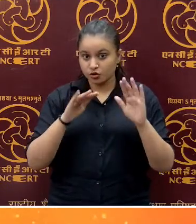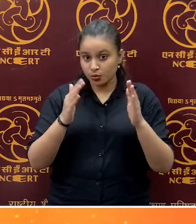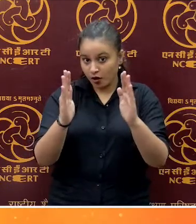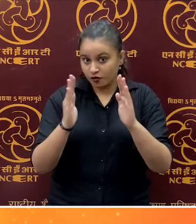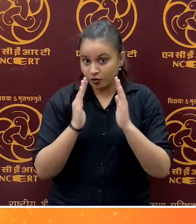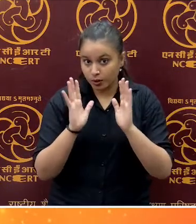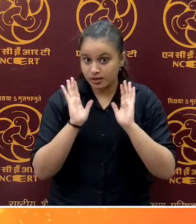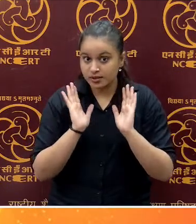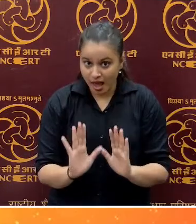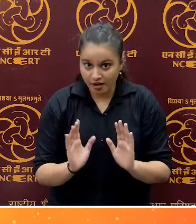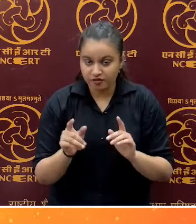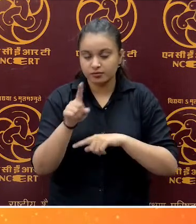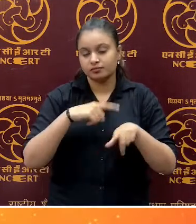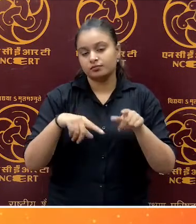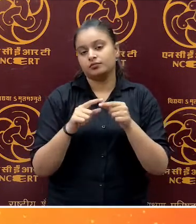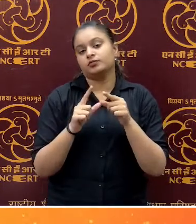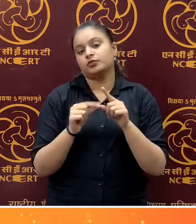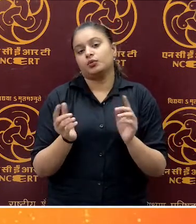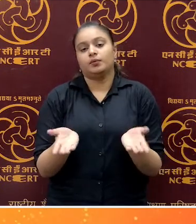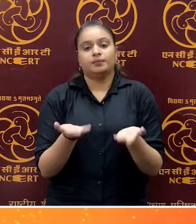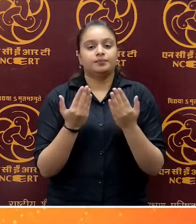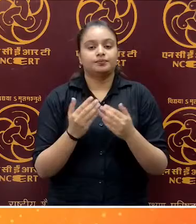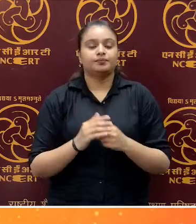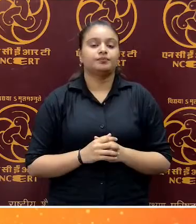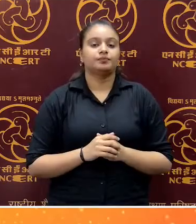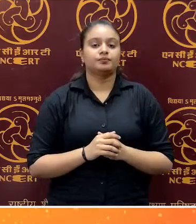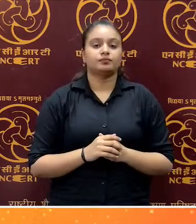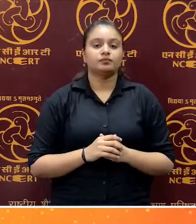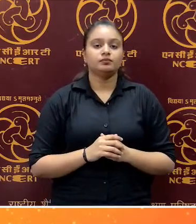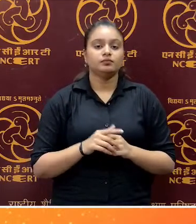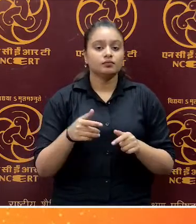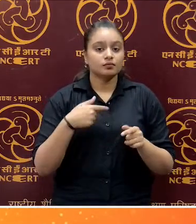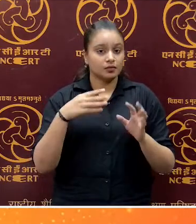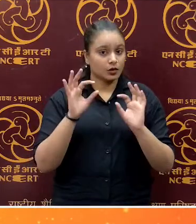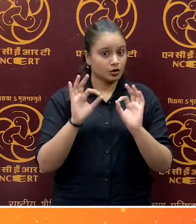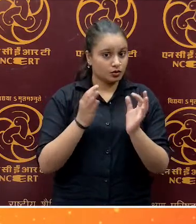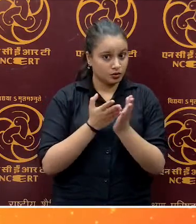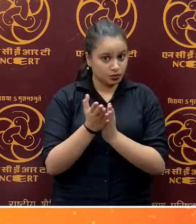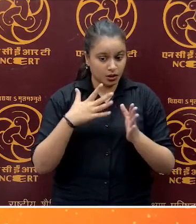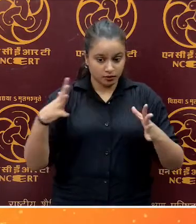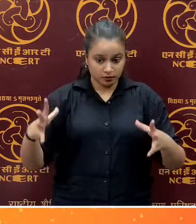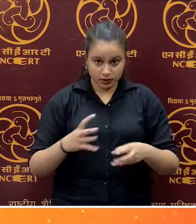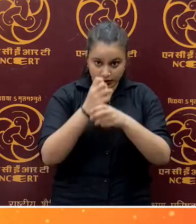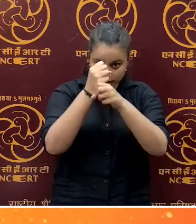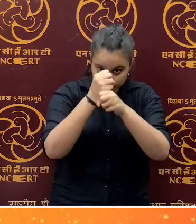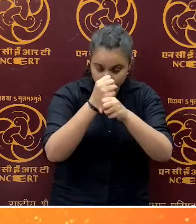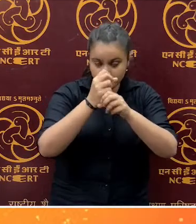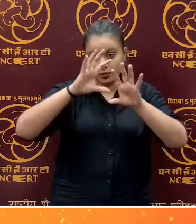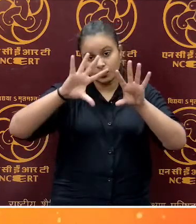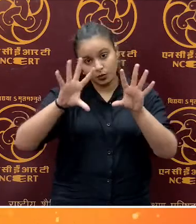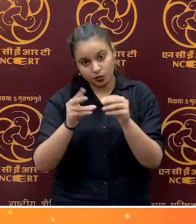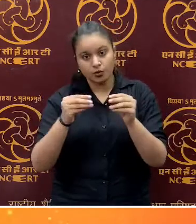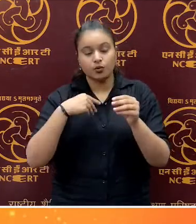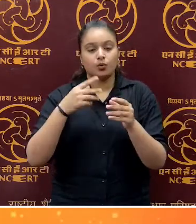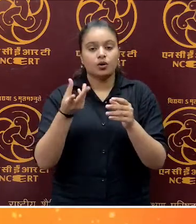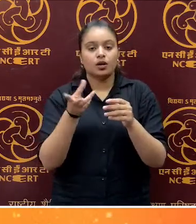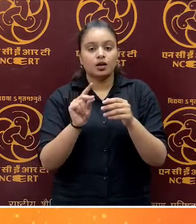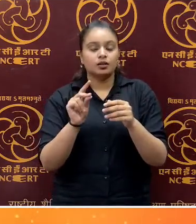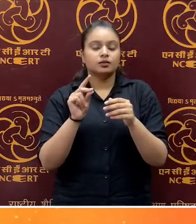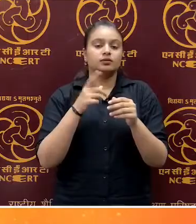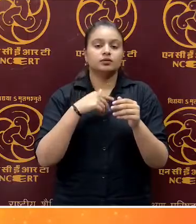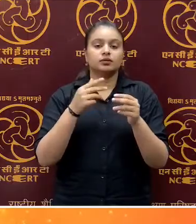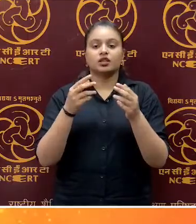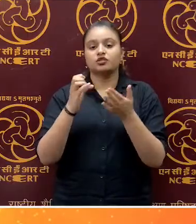children now, how attentive they were during the session. Absolutely. And it's a great way to summarize and recollect, do a recap of the entire